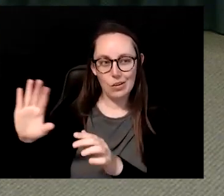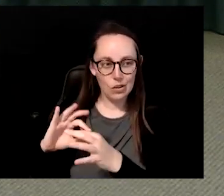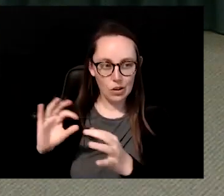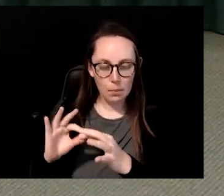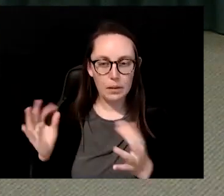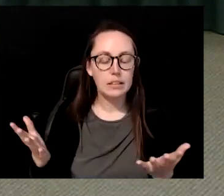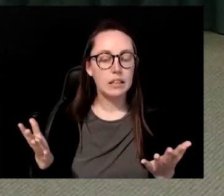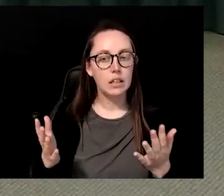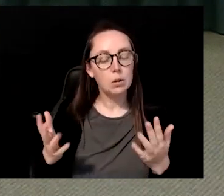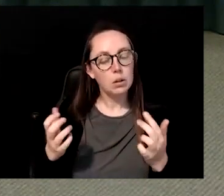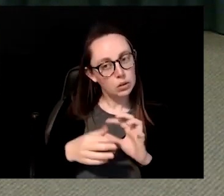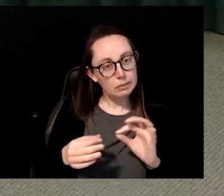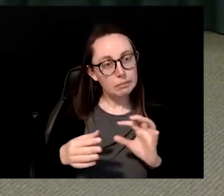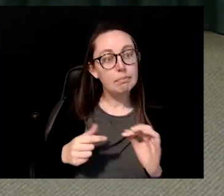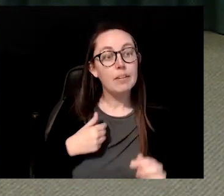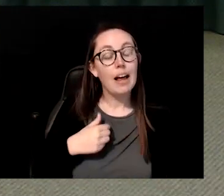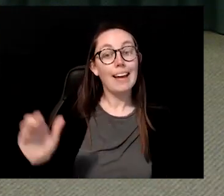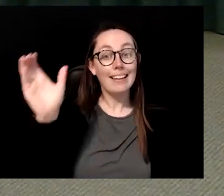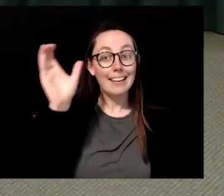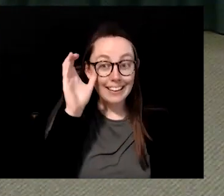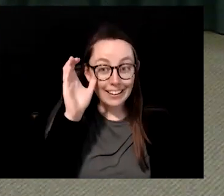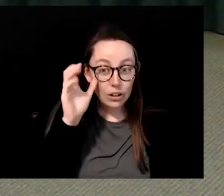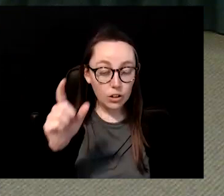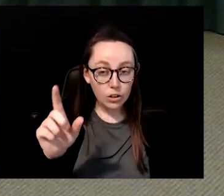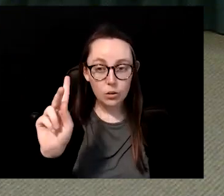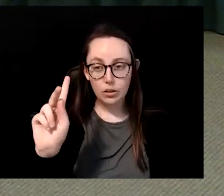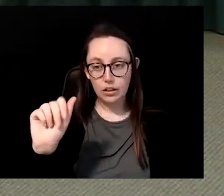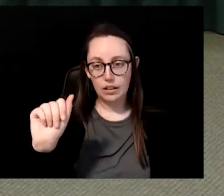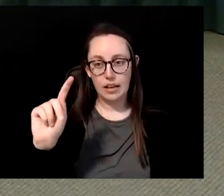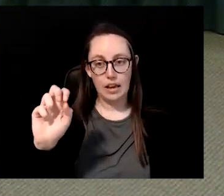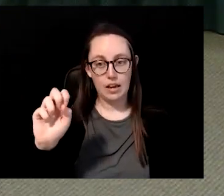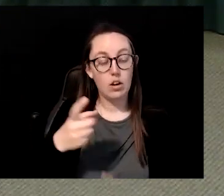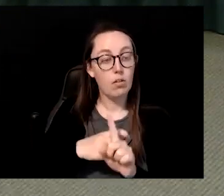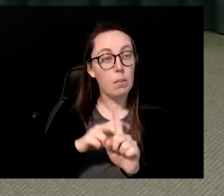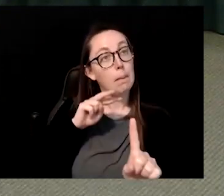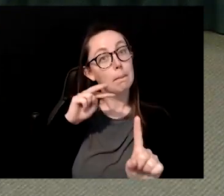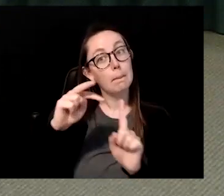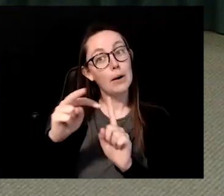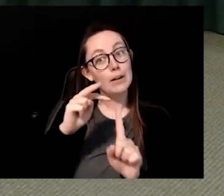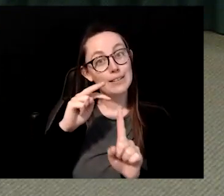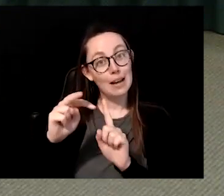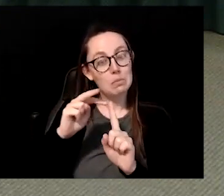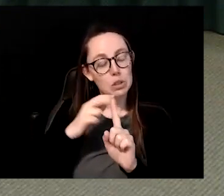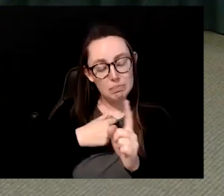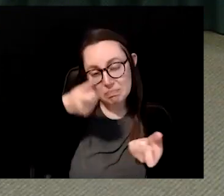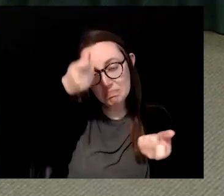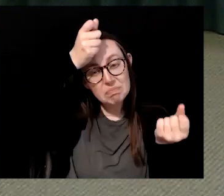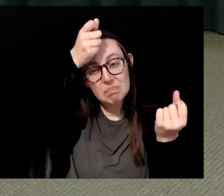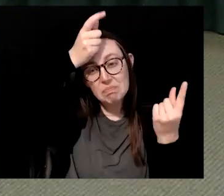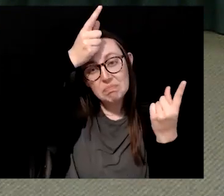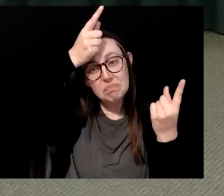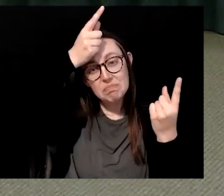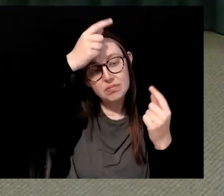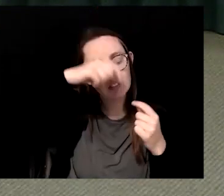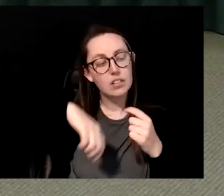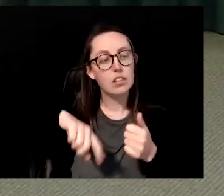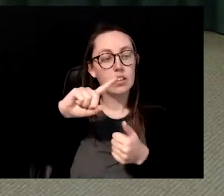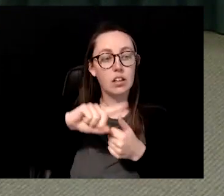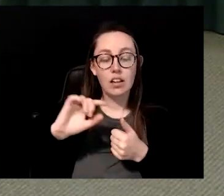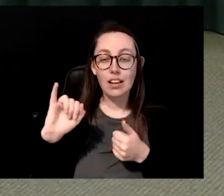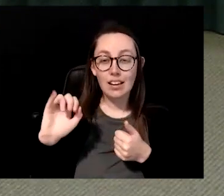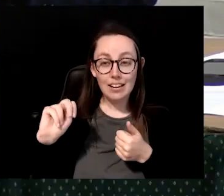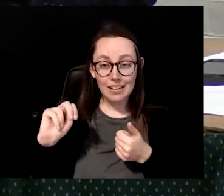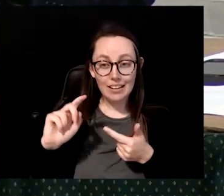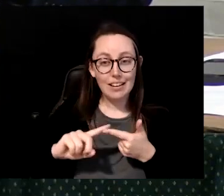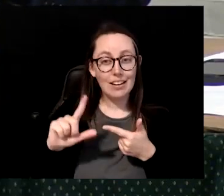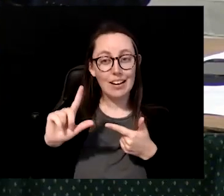you Kate I hear you from a perception point of view I hear you um Ian Liz and myself will serve on